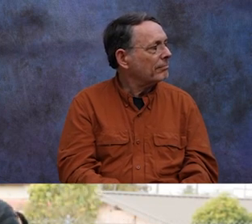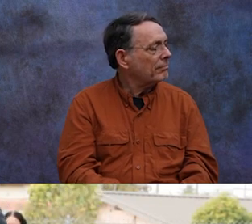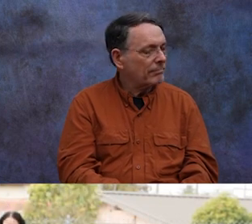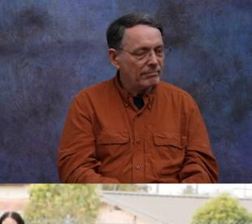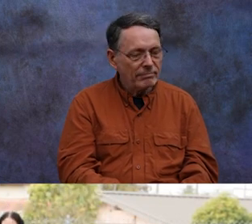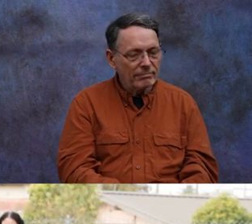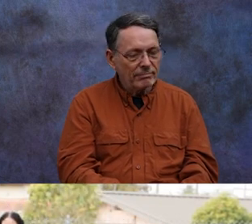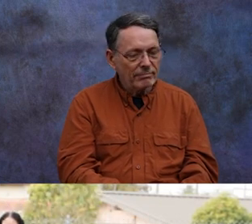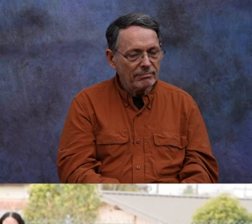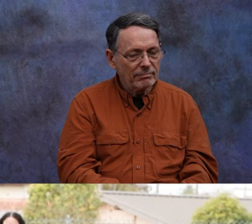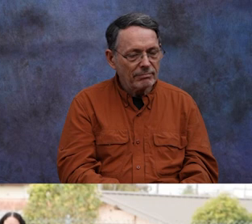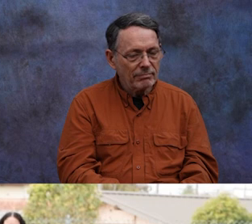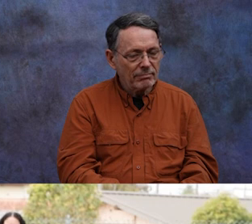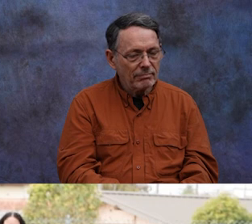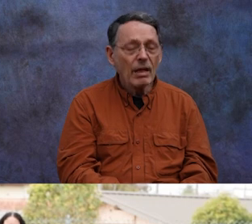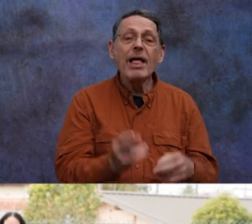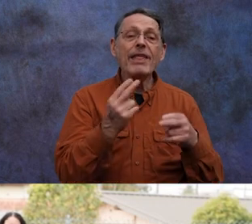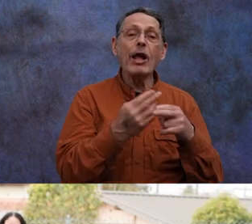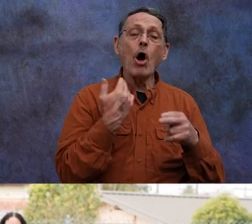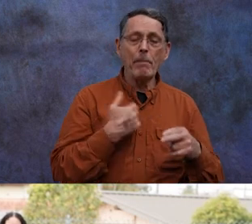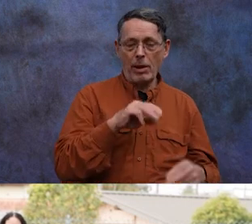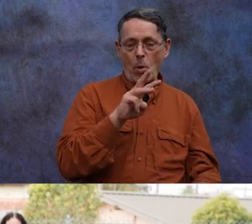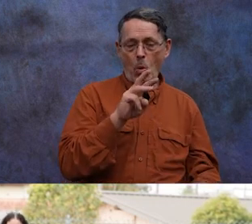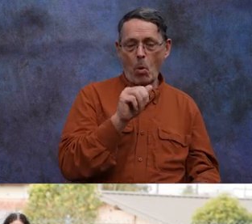They call me Waziana in this circle.